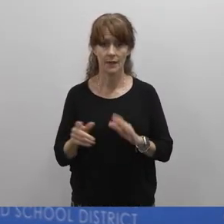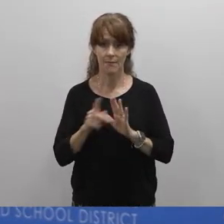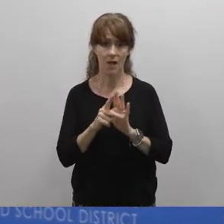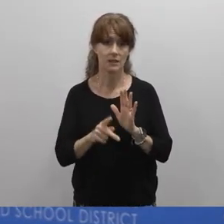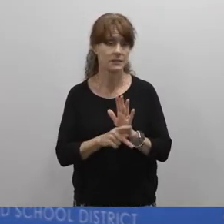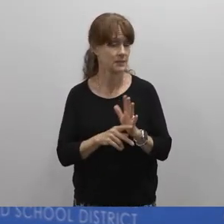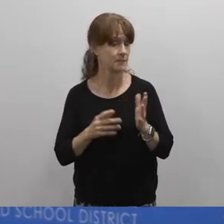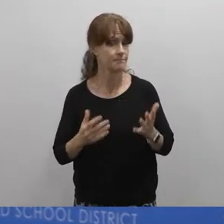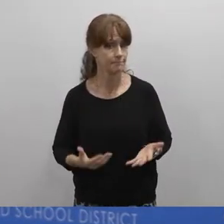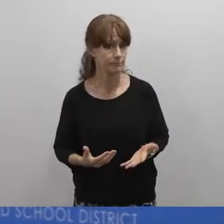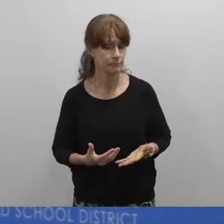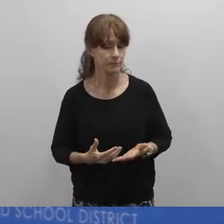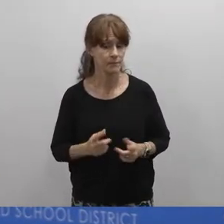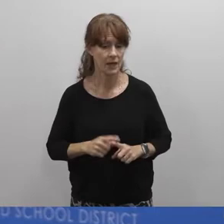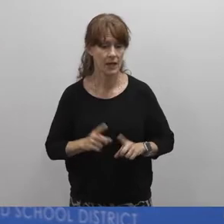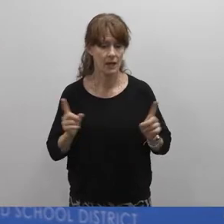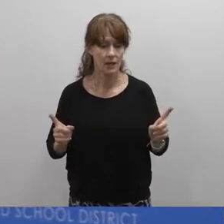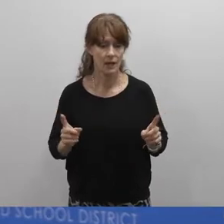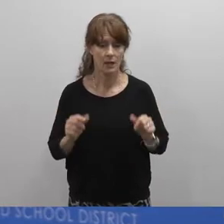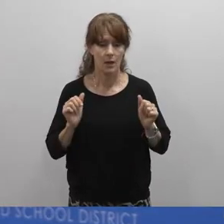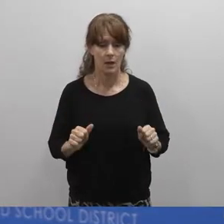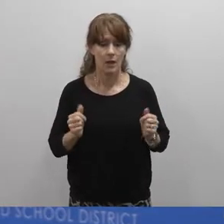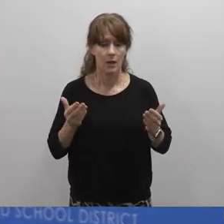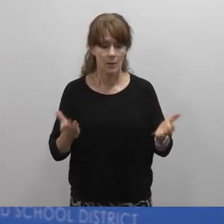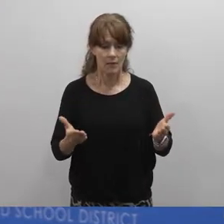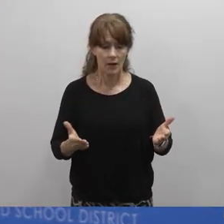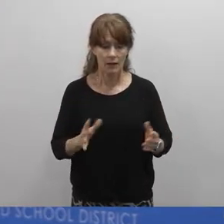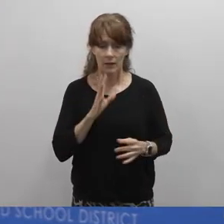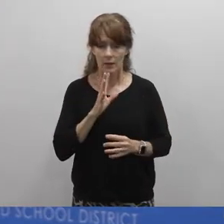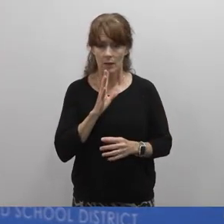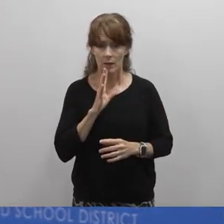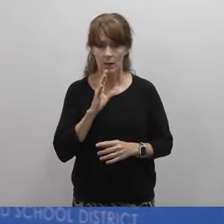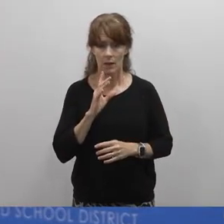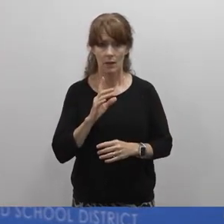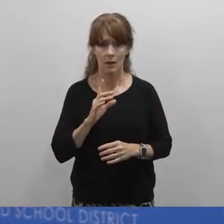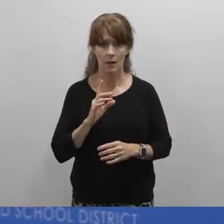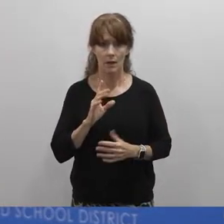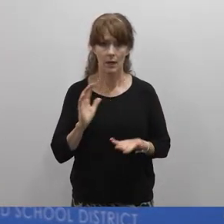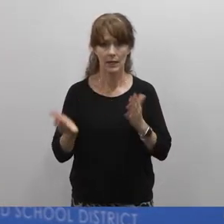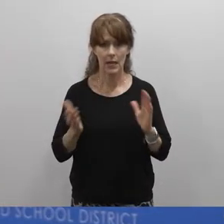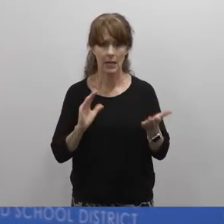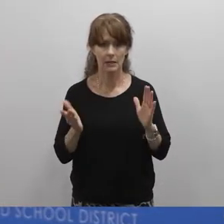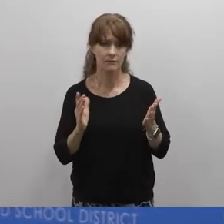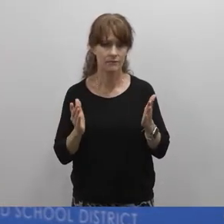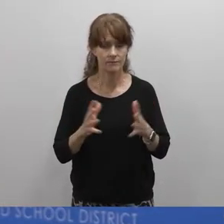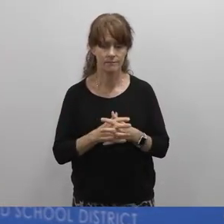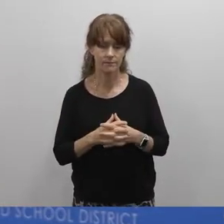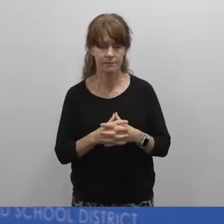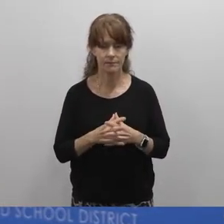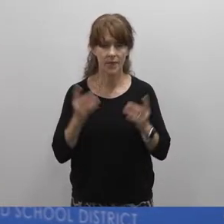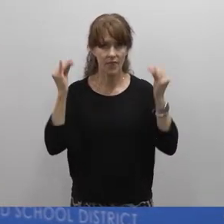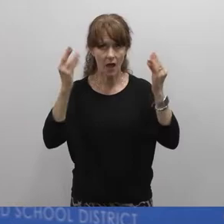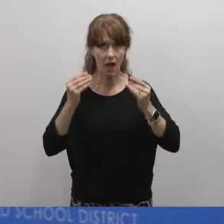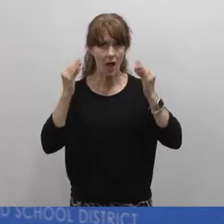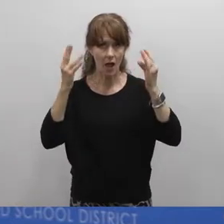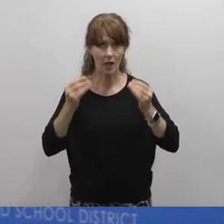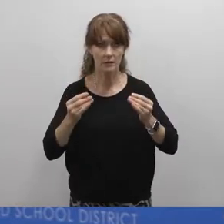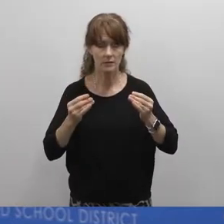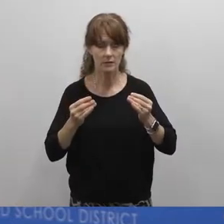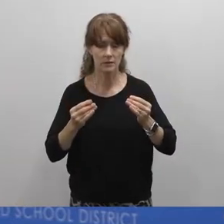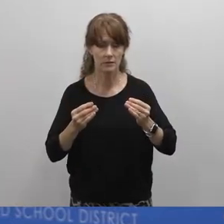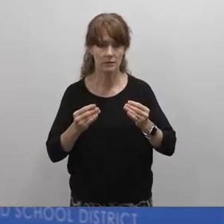policy here, but unfortunately we weren't able to provide that. Can you speak a little bit to kind of what the thought process was